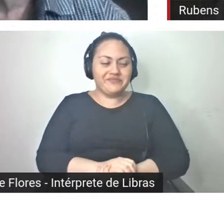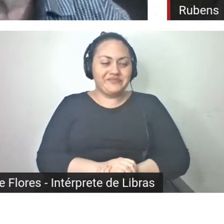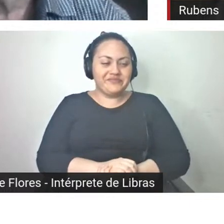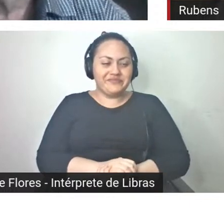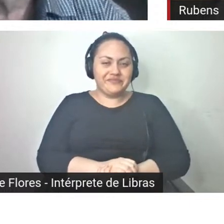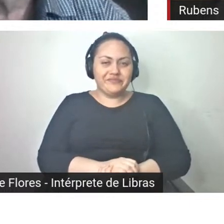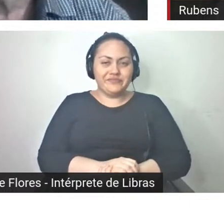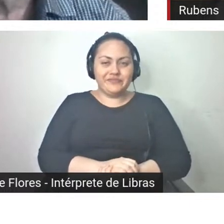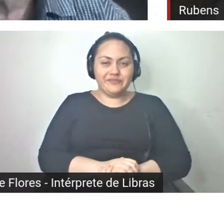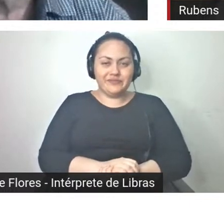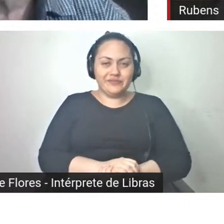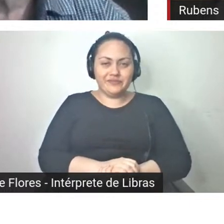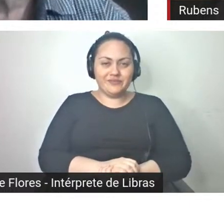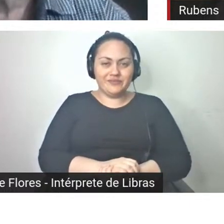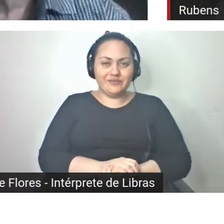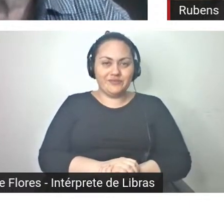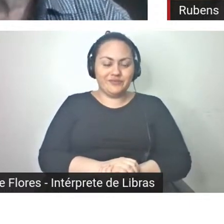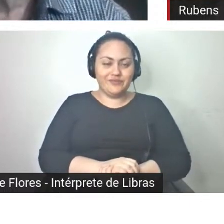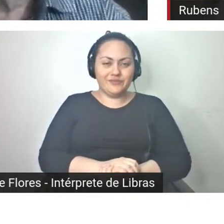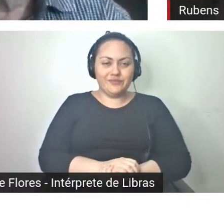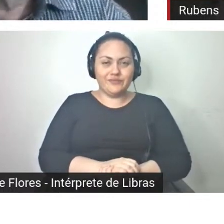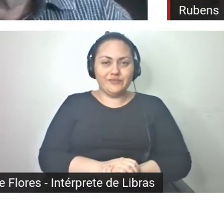your talk, Professor Baker.